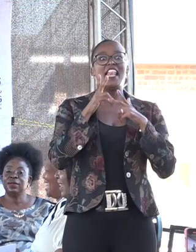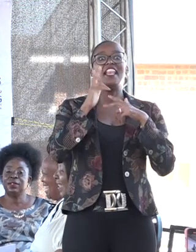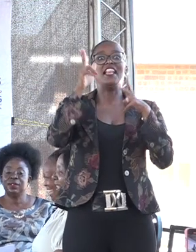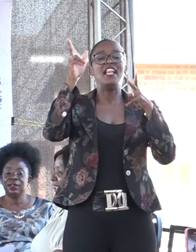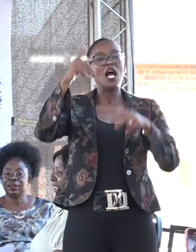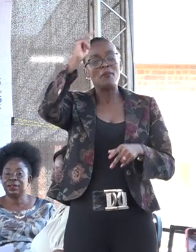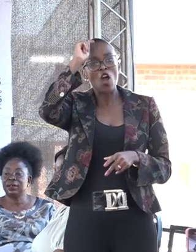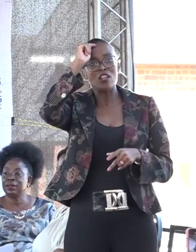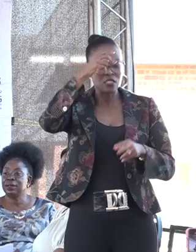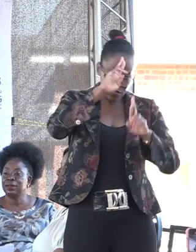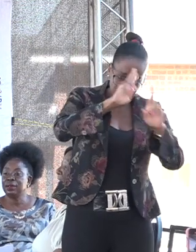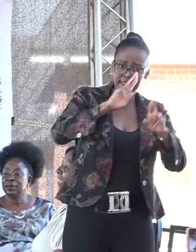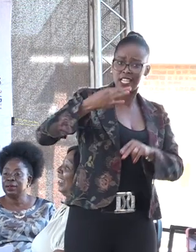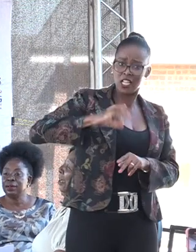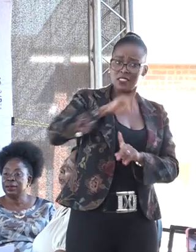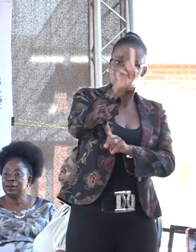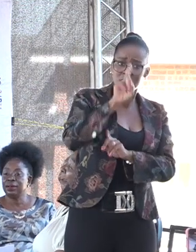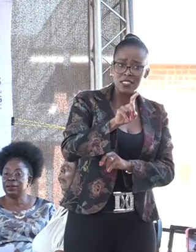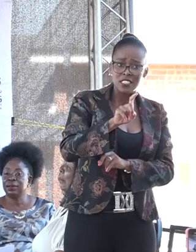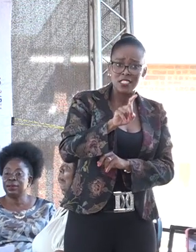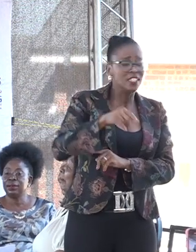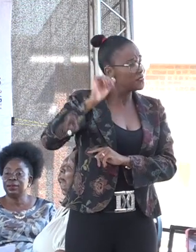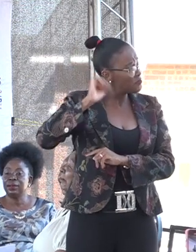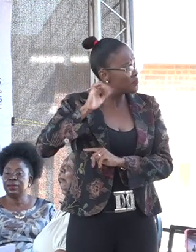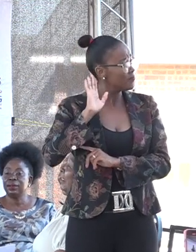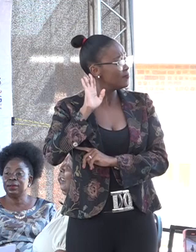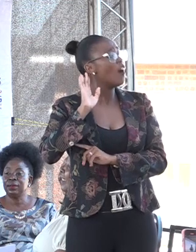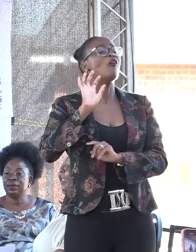Yeah. Boys, are you going to respect girls?